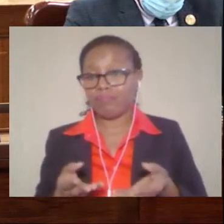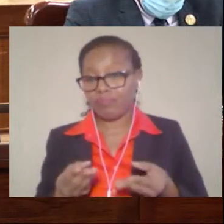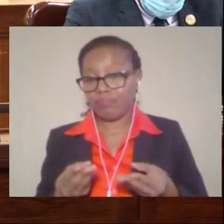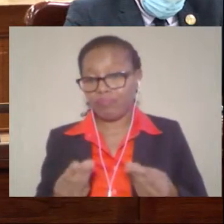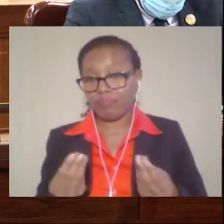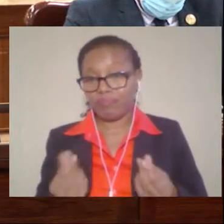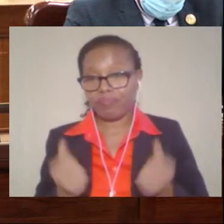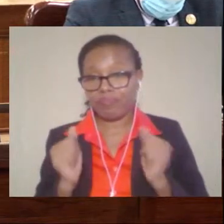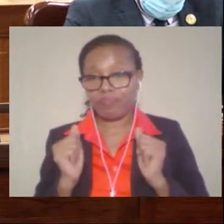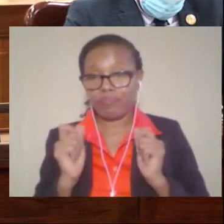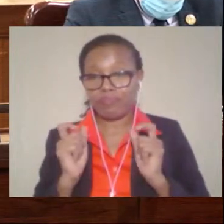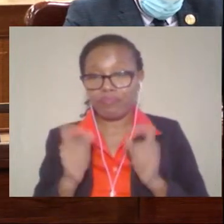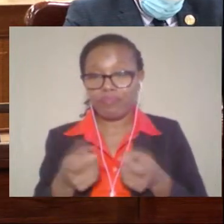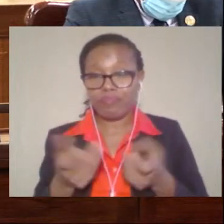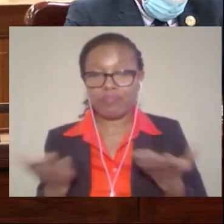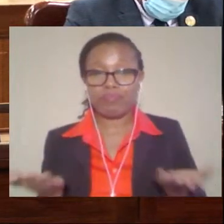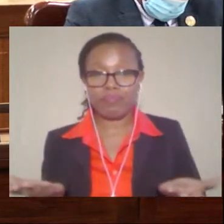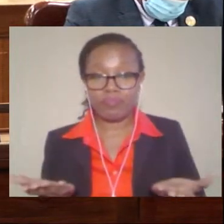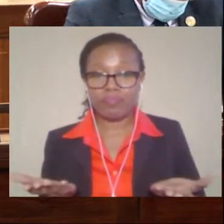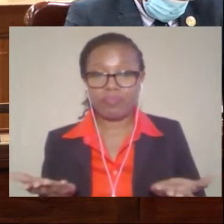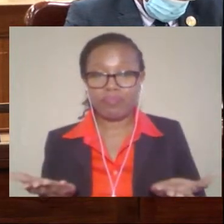new sector.